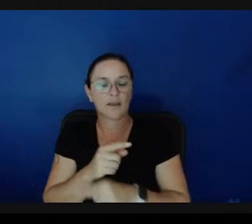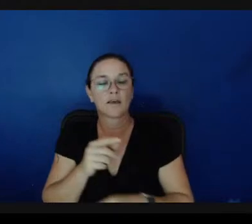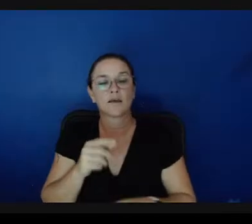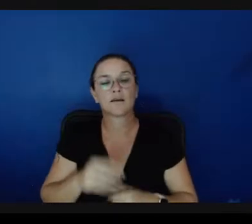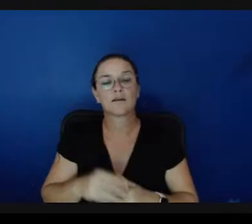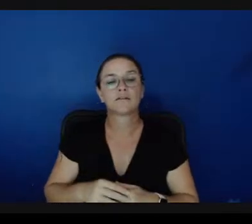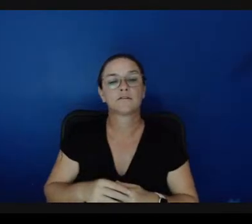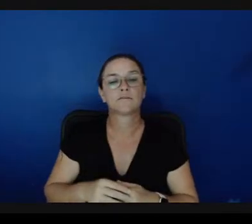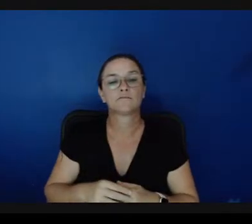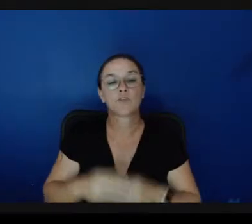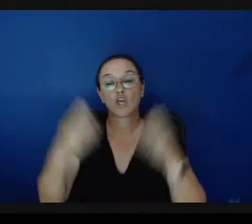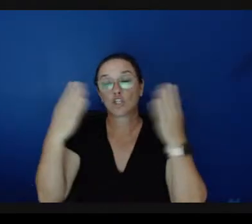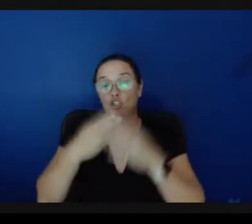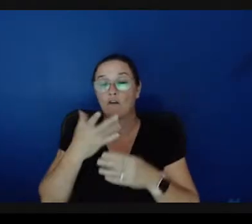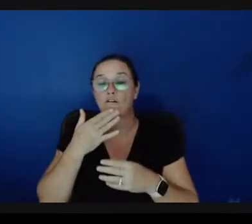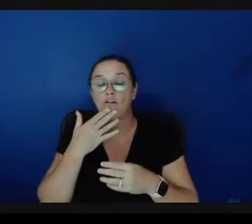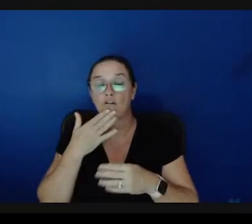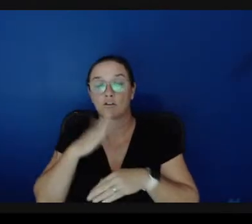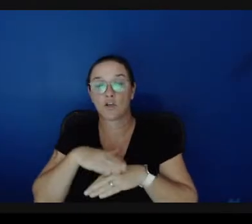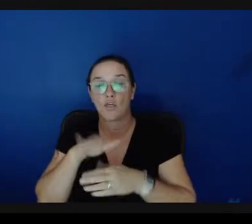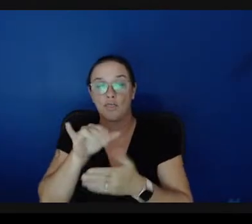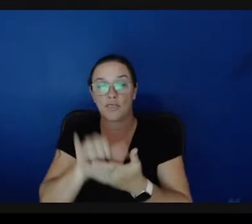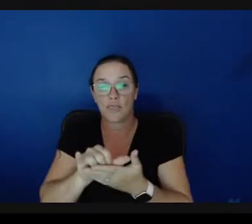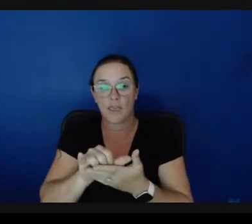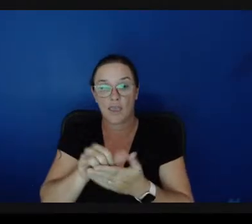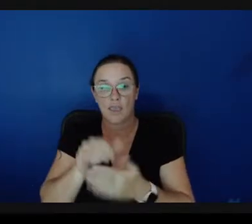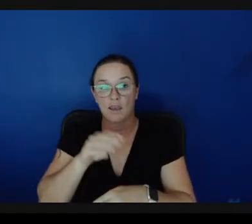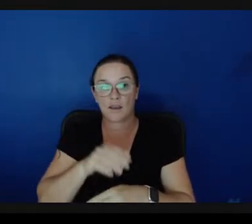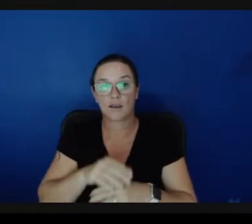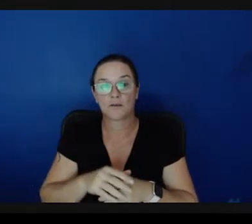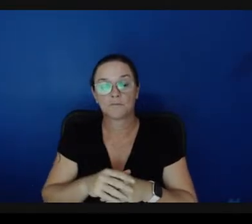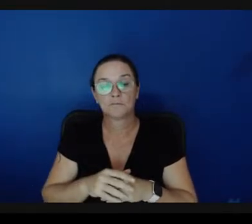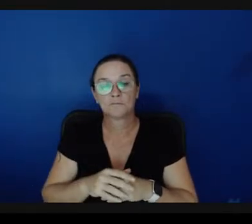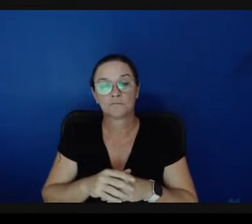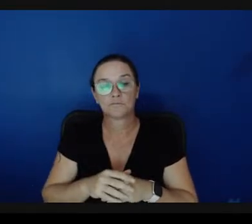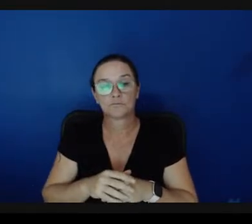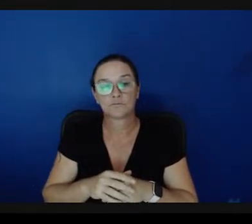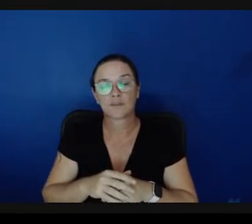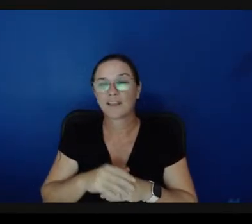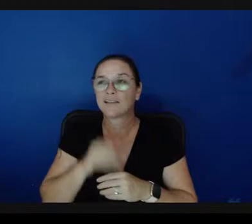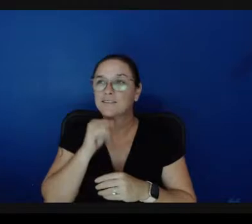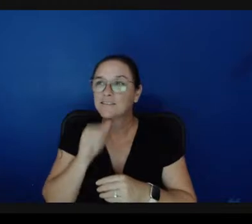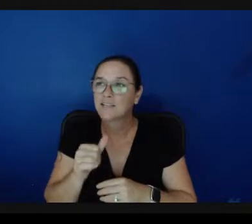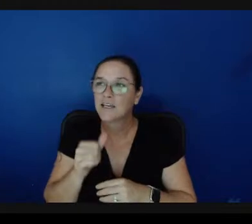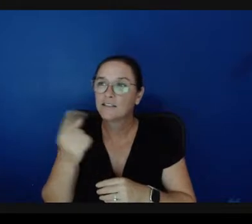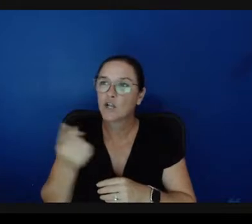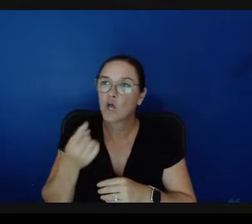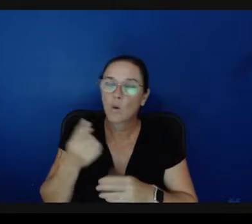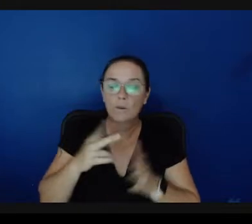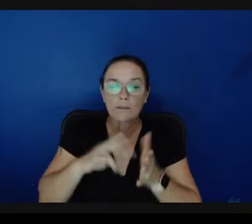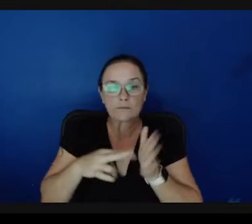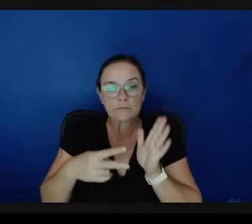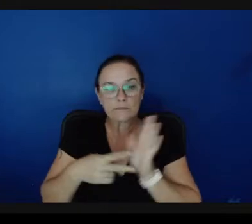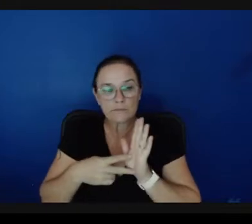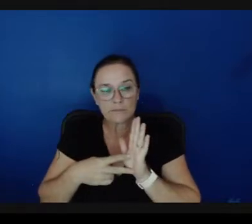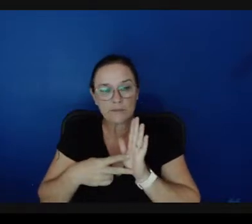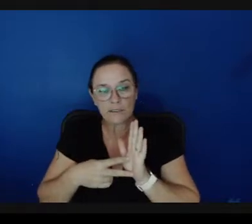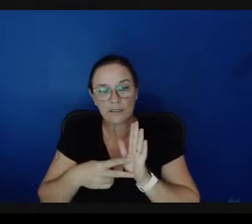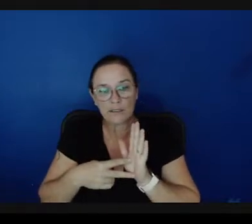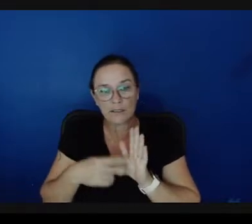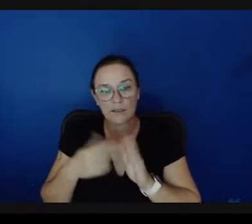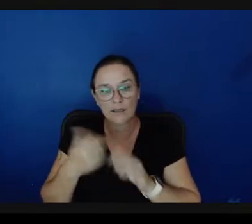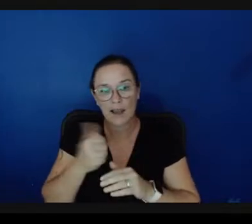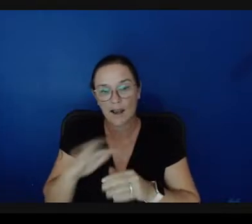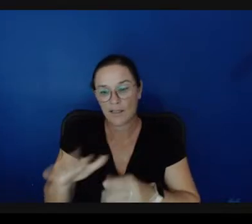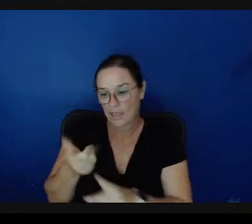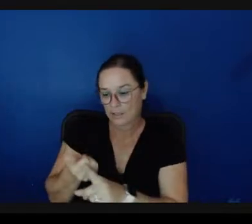Sorry. Darker colors on that, on the interferogram, wouldn't necessarily, my understanding, wouldn't necessarily mean anything of itself.